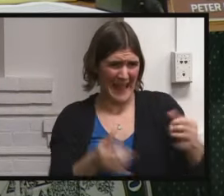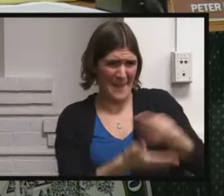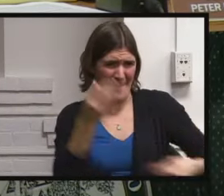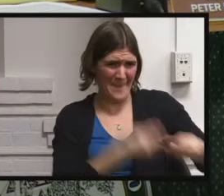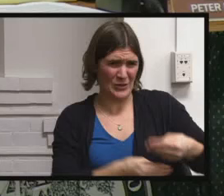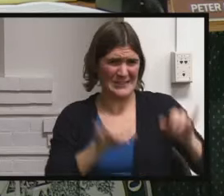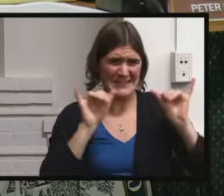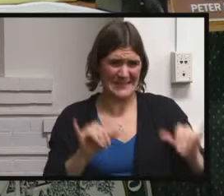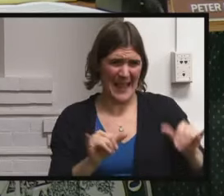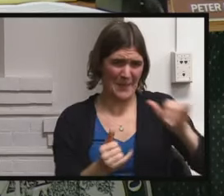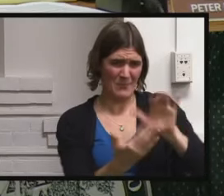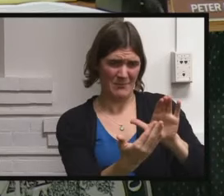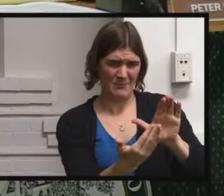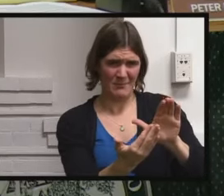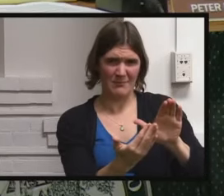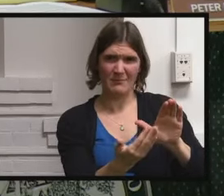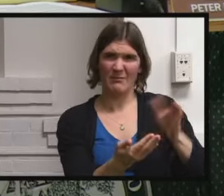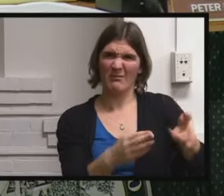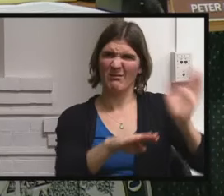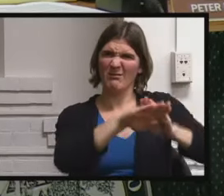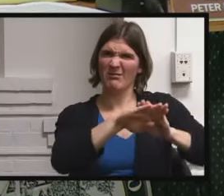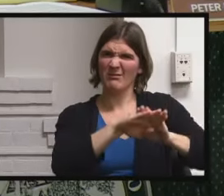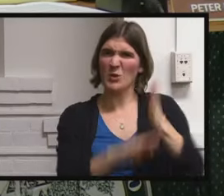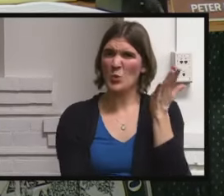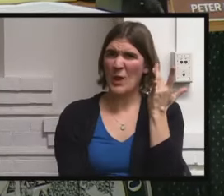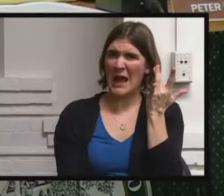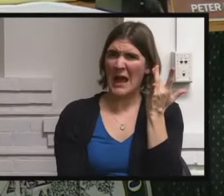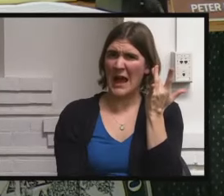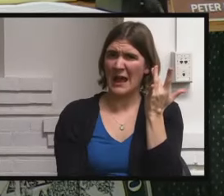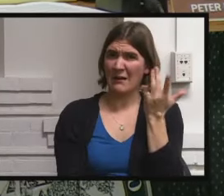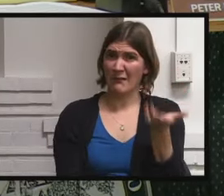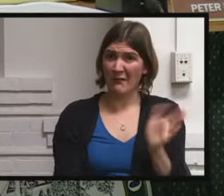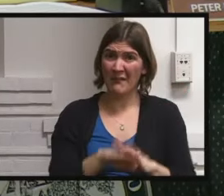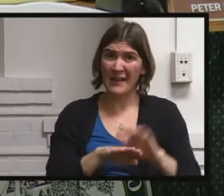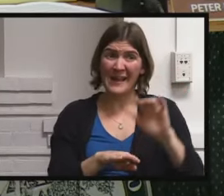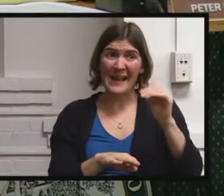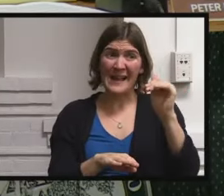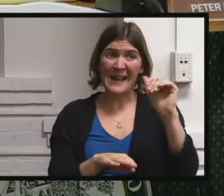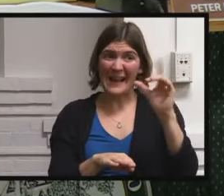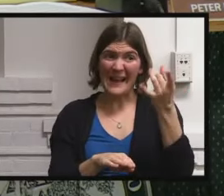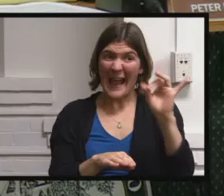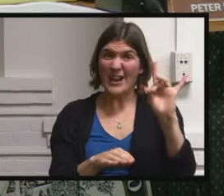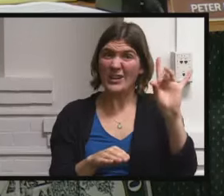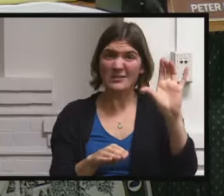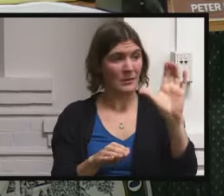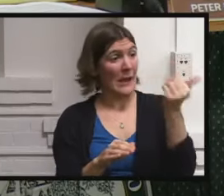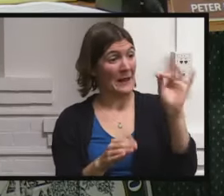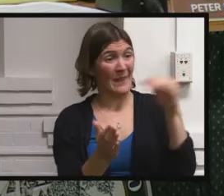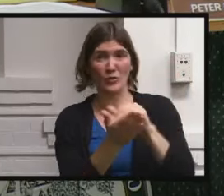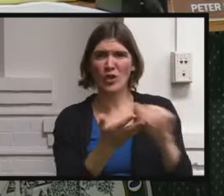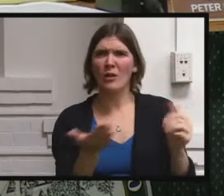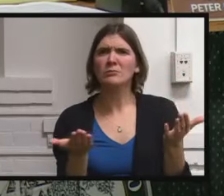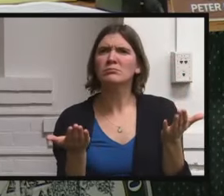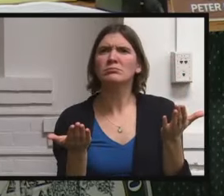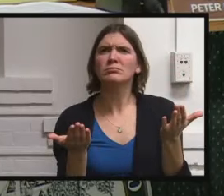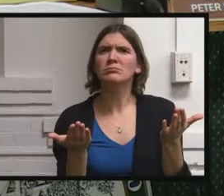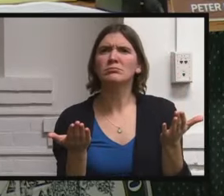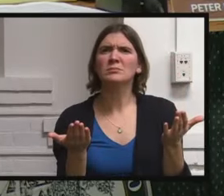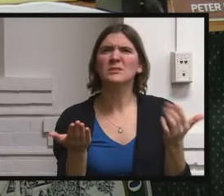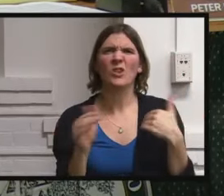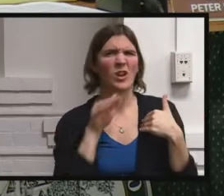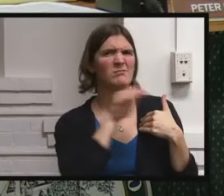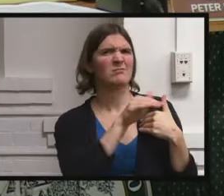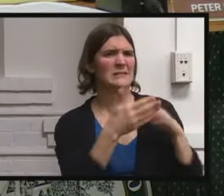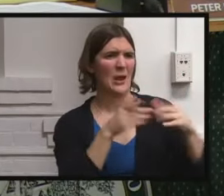budget by increasing our assessment by $17,500. And we've asked the